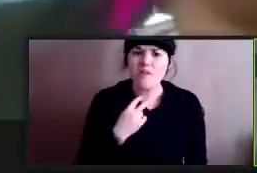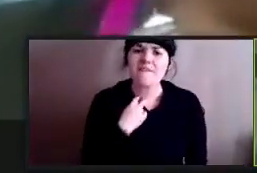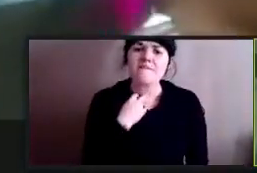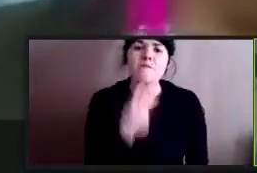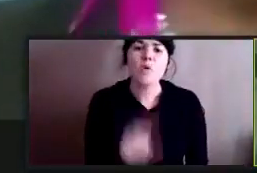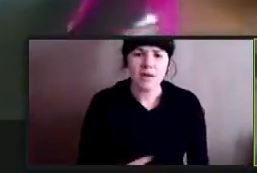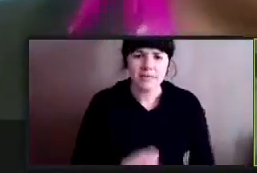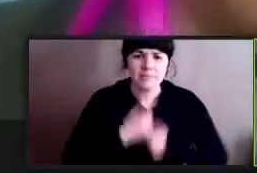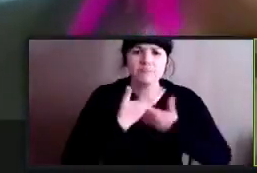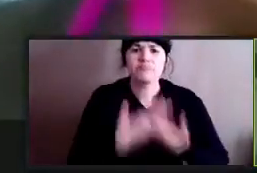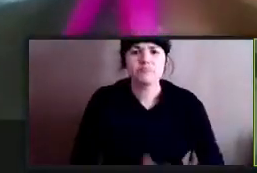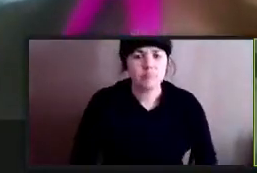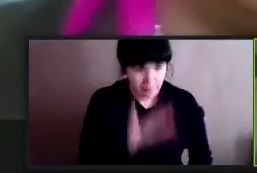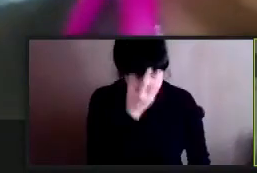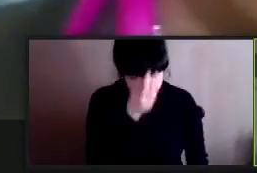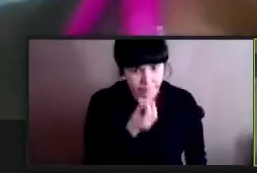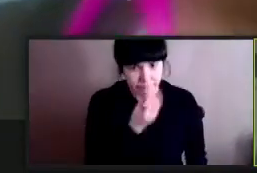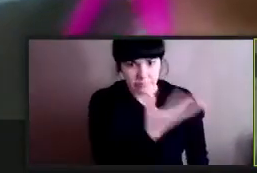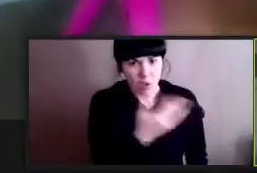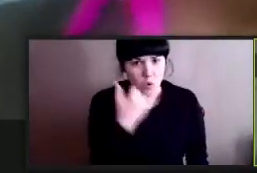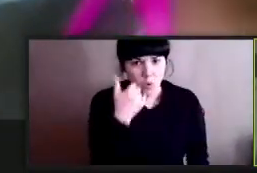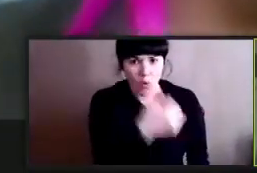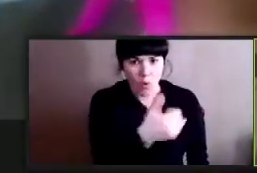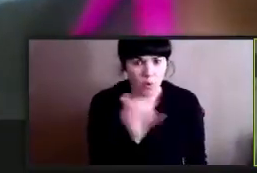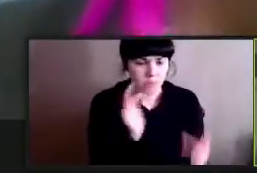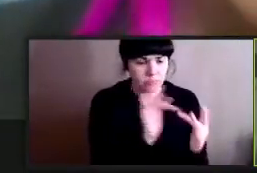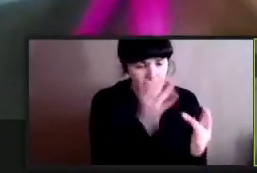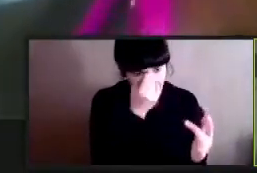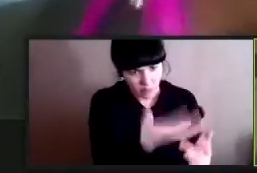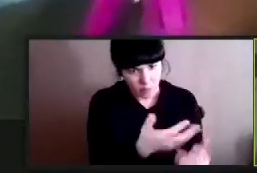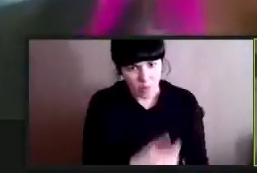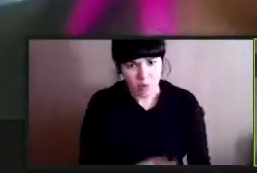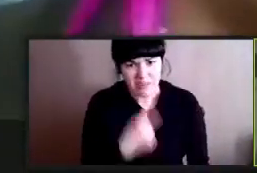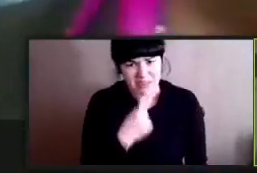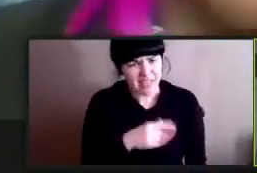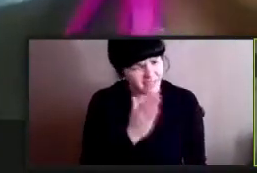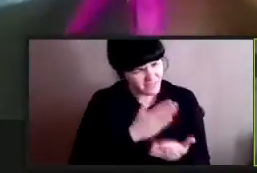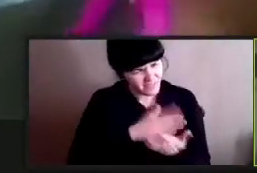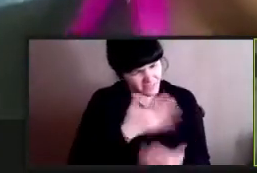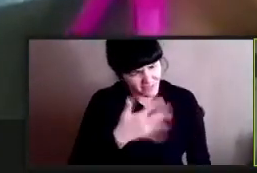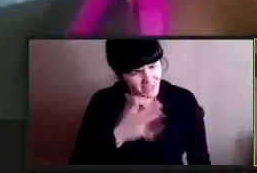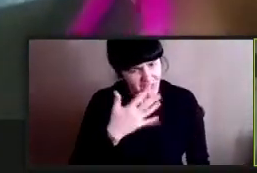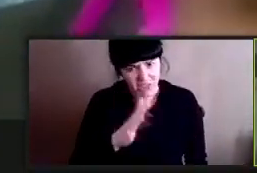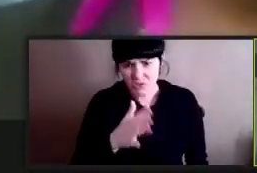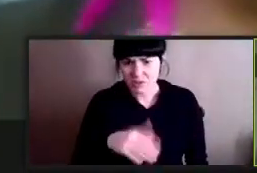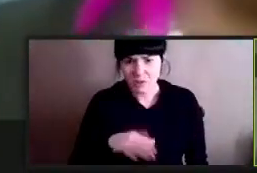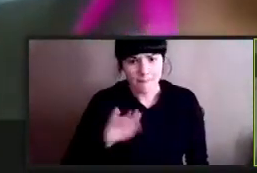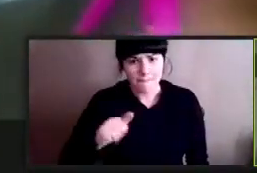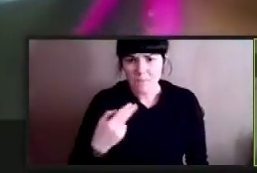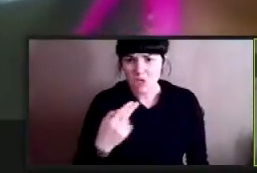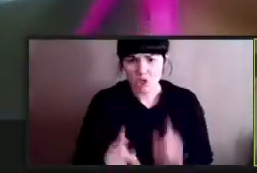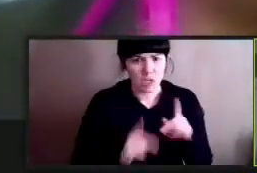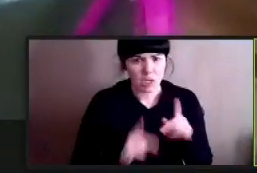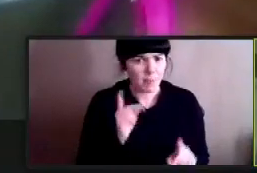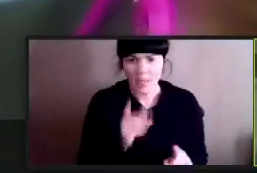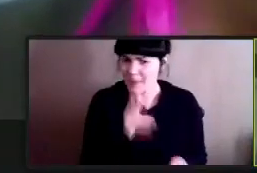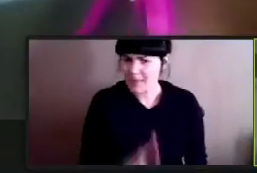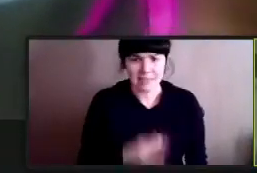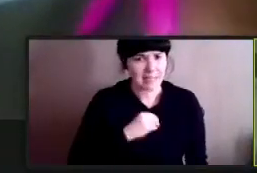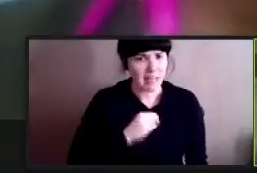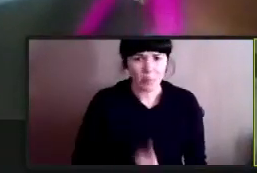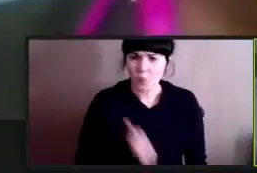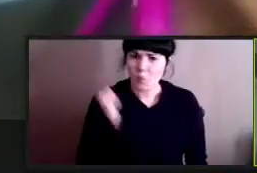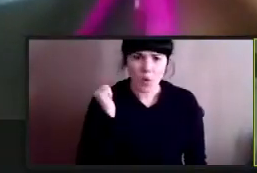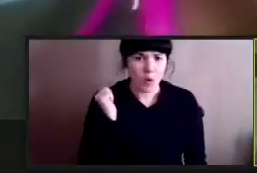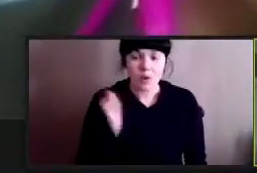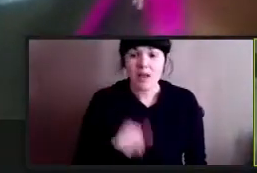still call them. Call them and let them know, cut this out, that the people of Michigan are not going to stand for this. Our children need the money